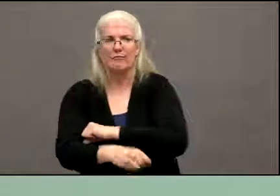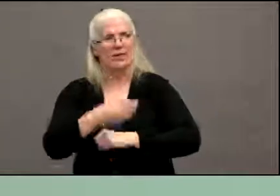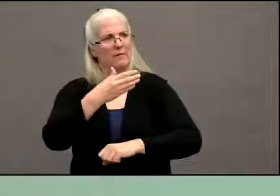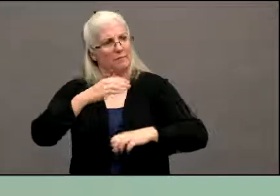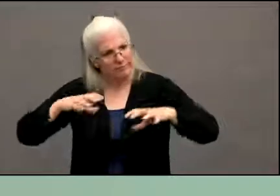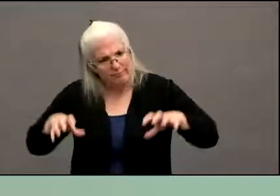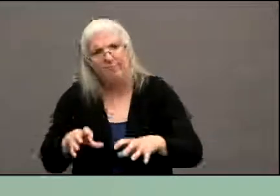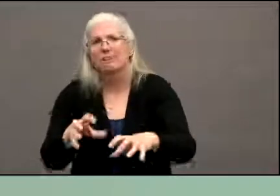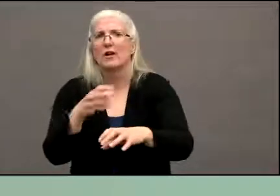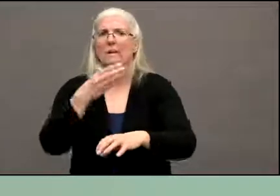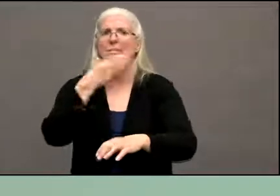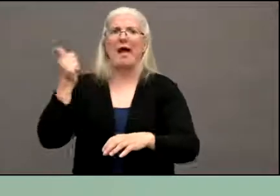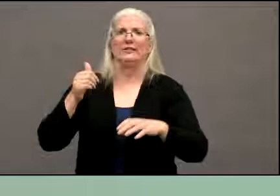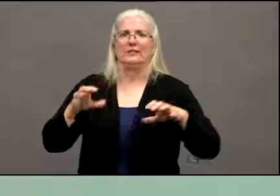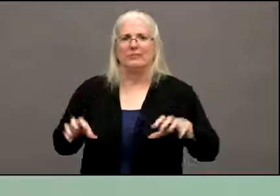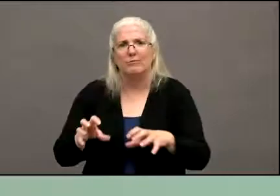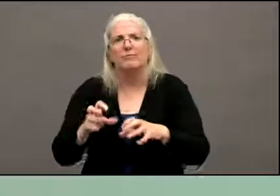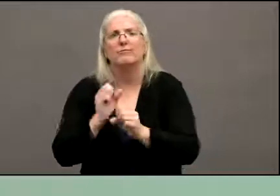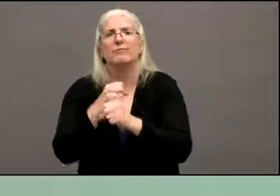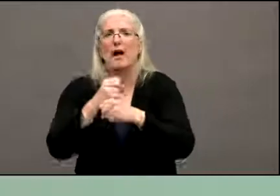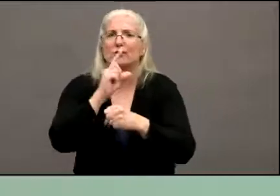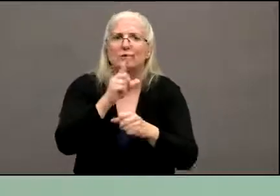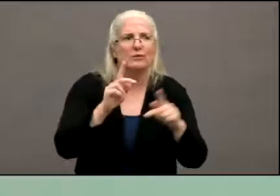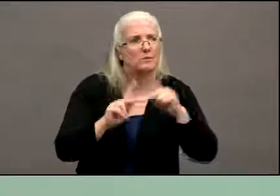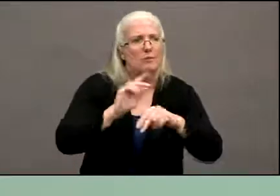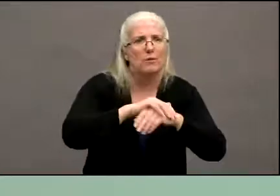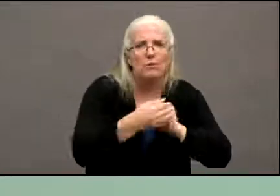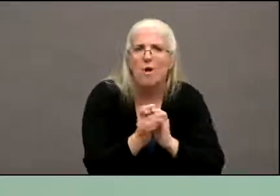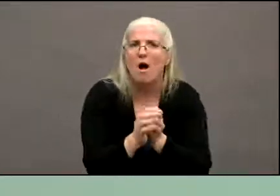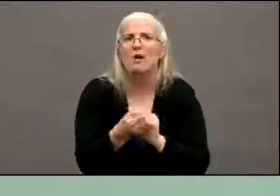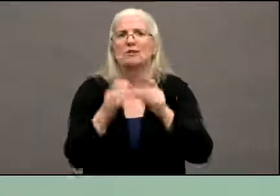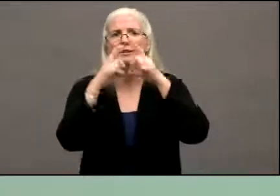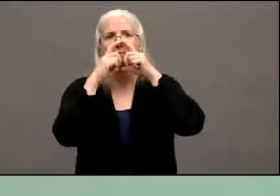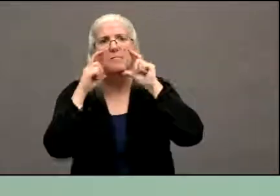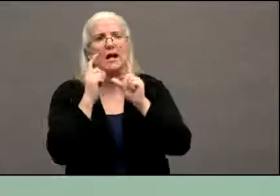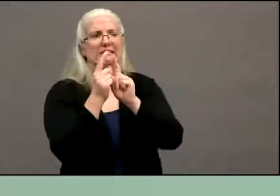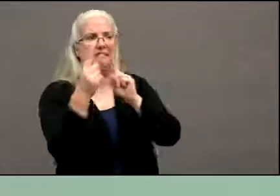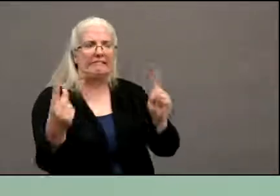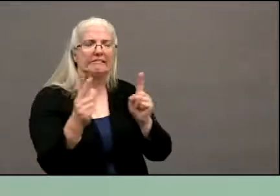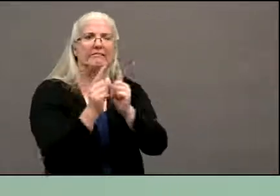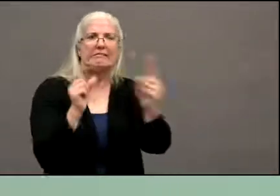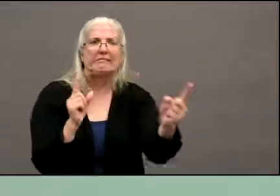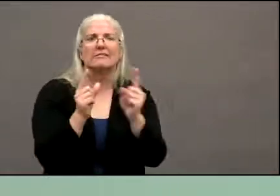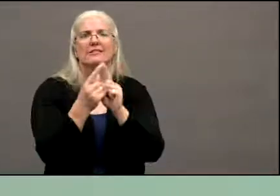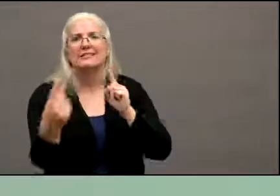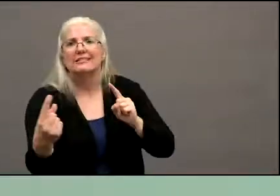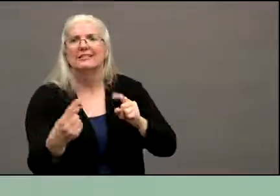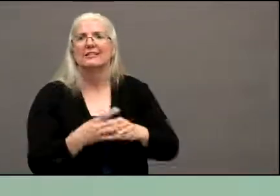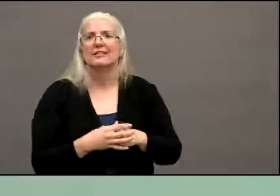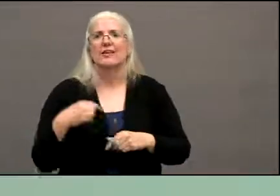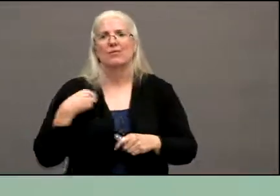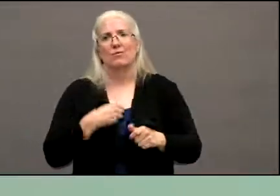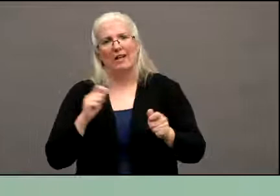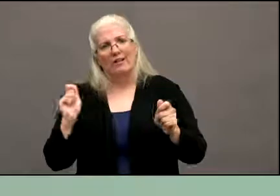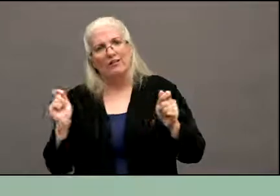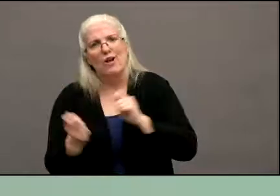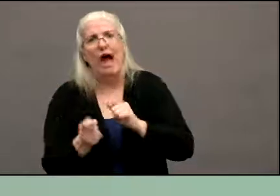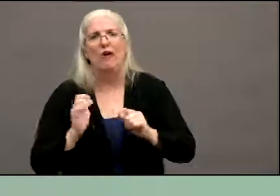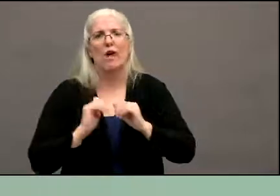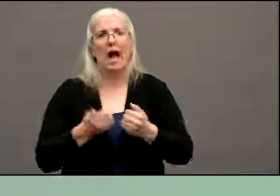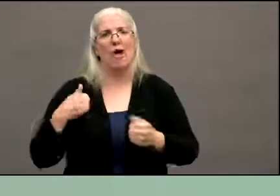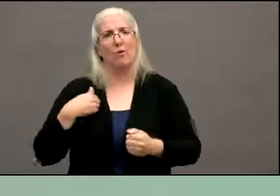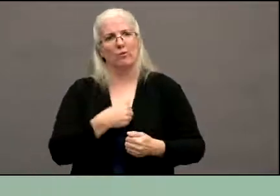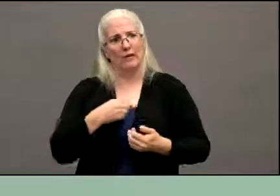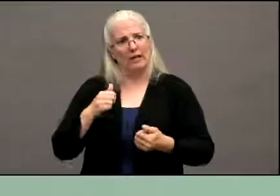everyone's wearing face coverings, washing hands, keeping your distance, changing your way of life to be as virtual and remote